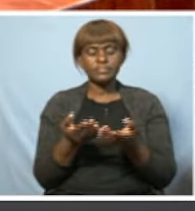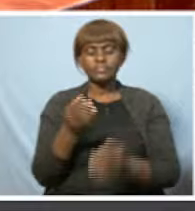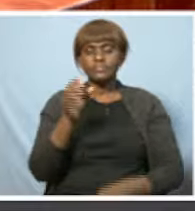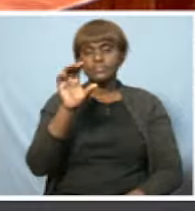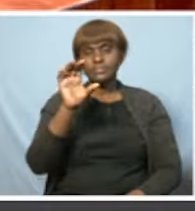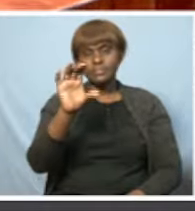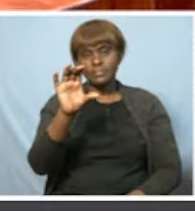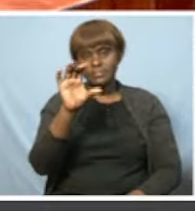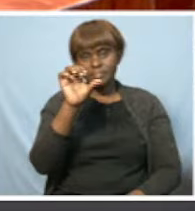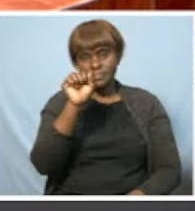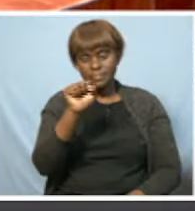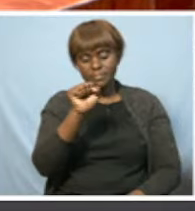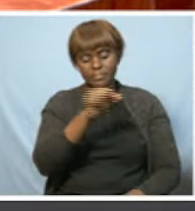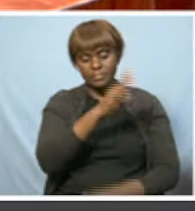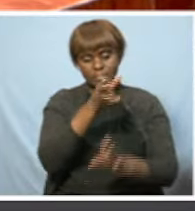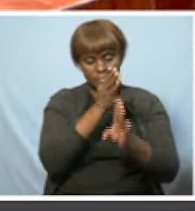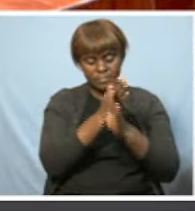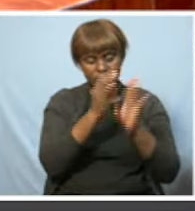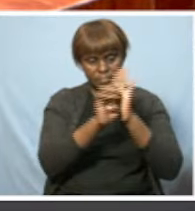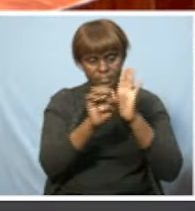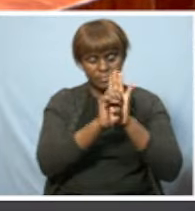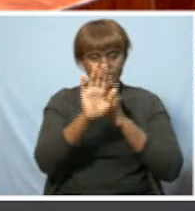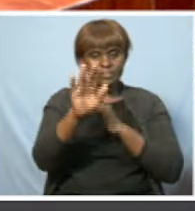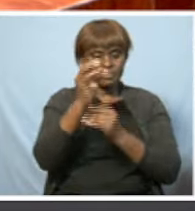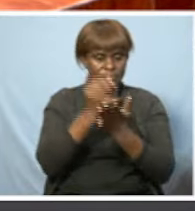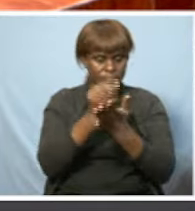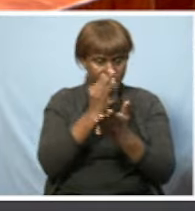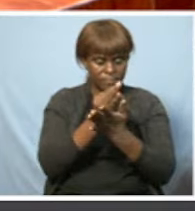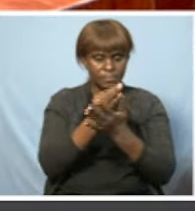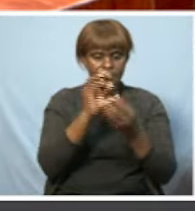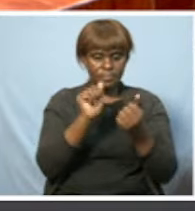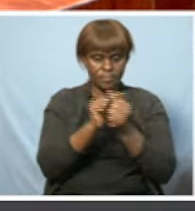says reference is hereby to your office ref number